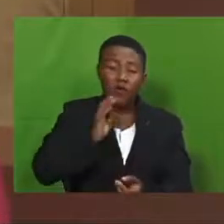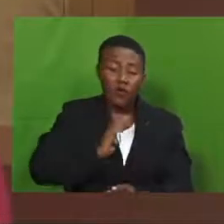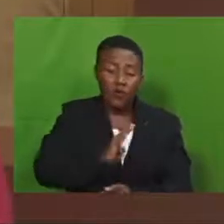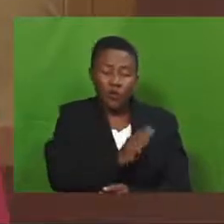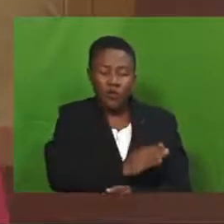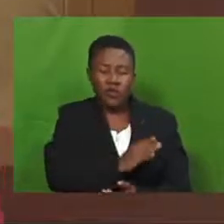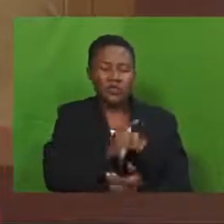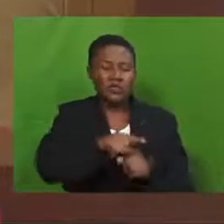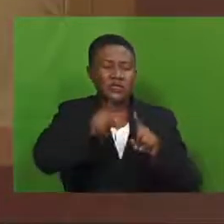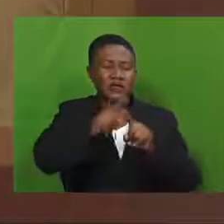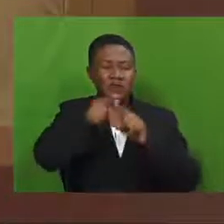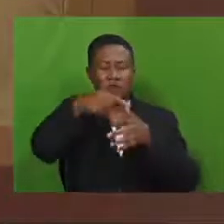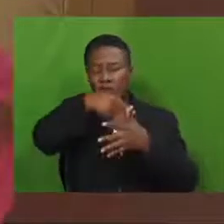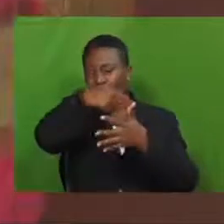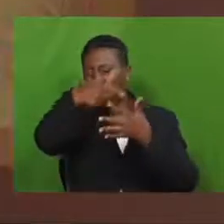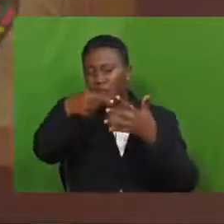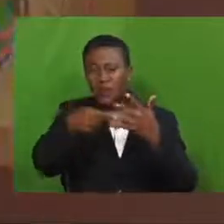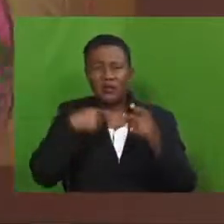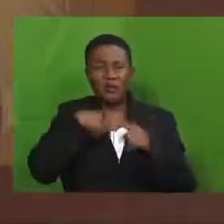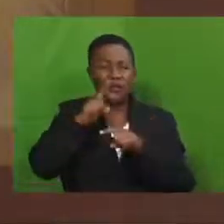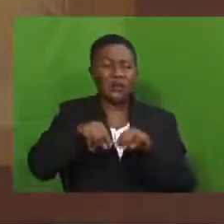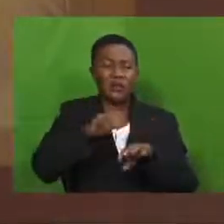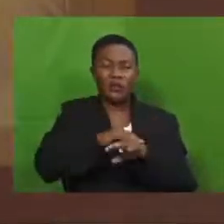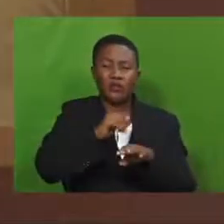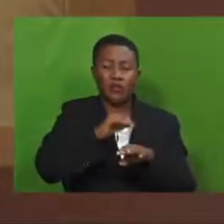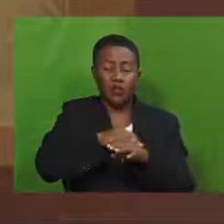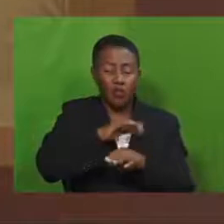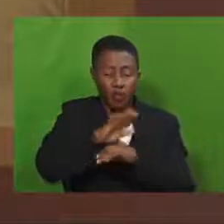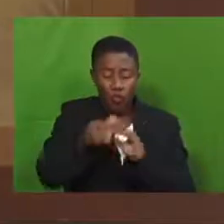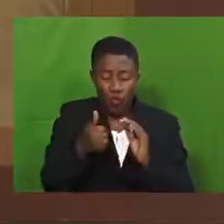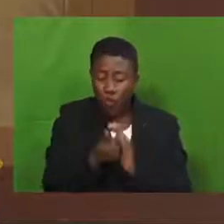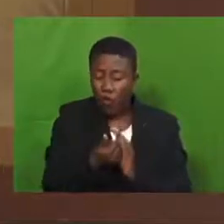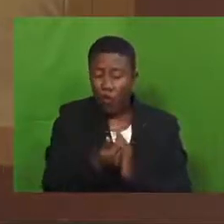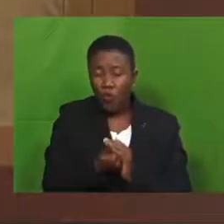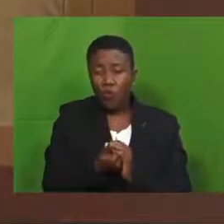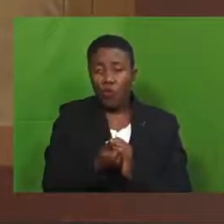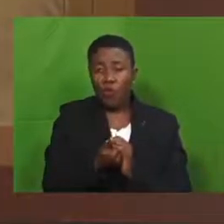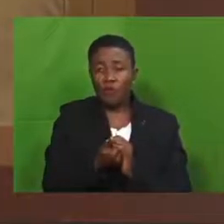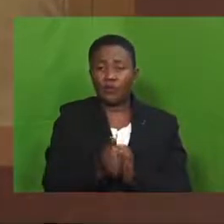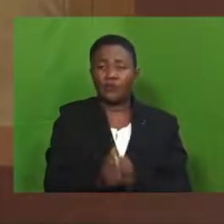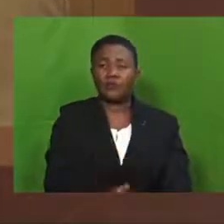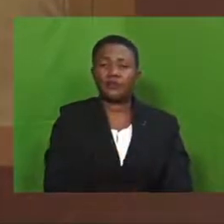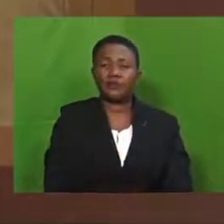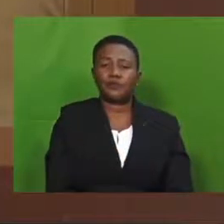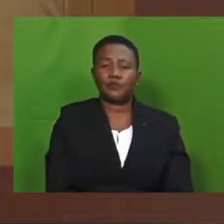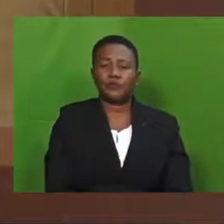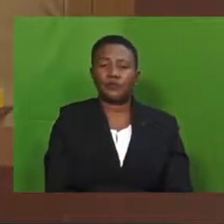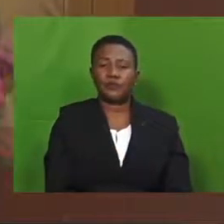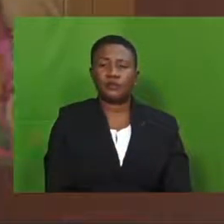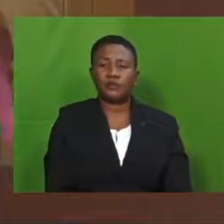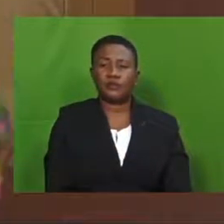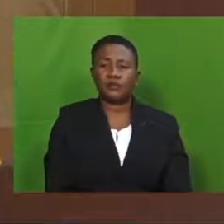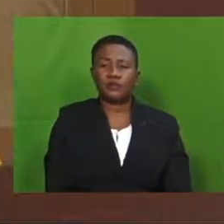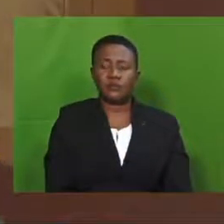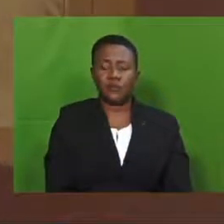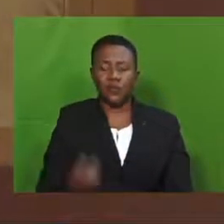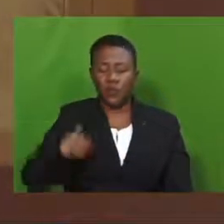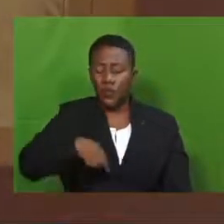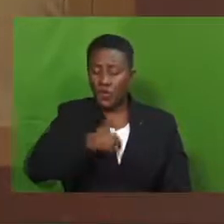Tinoga, and I think Philip Ayensu of PDSP. We had dinner